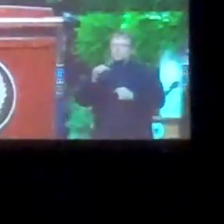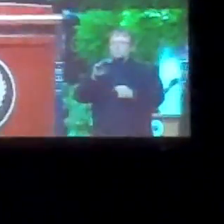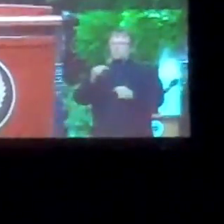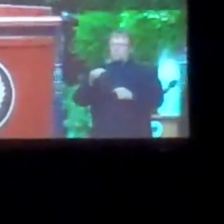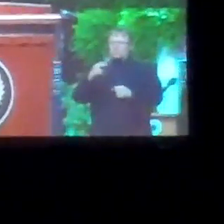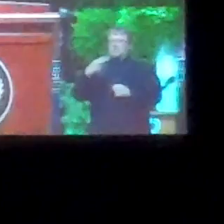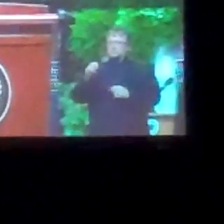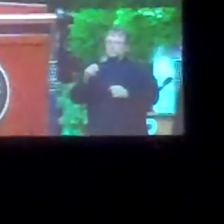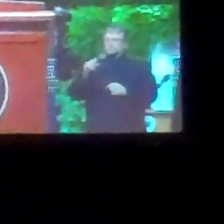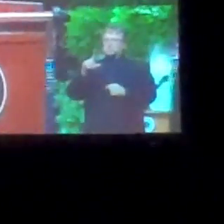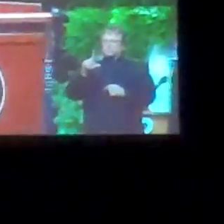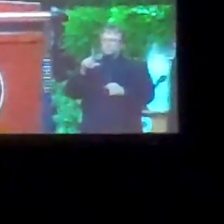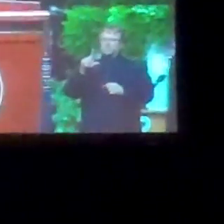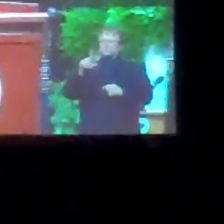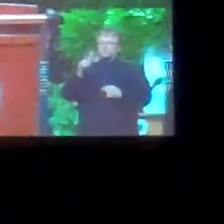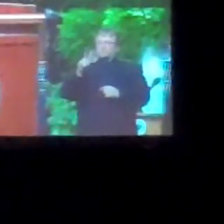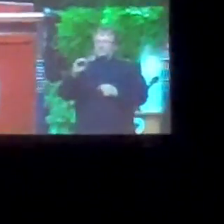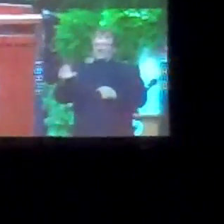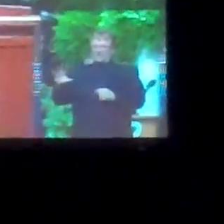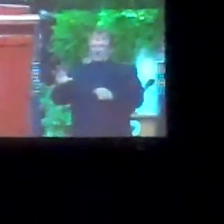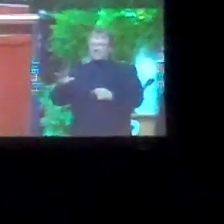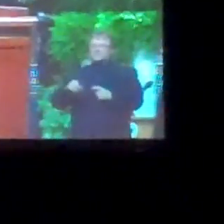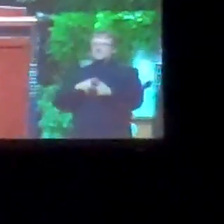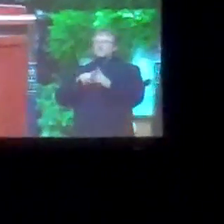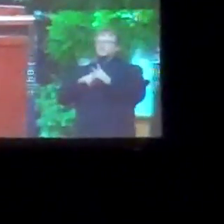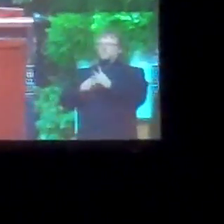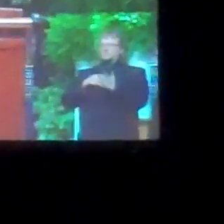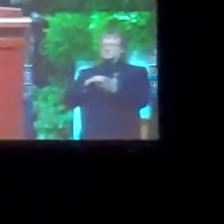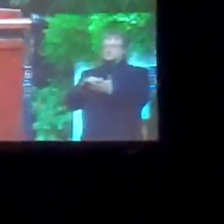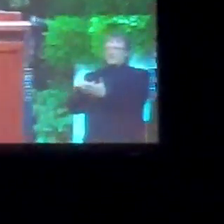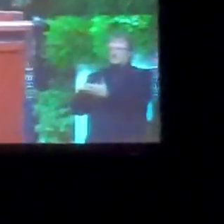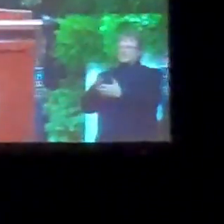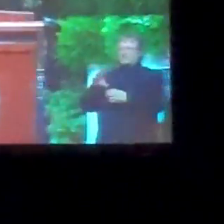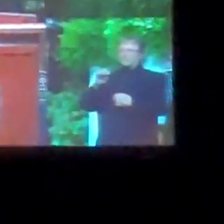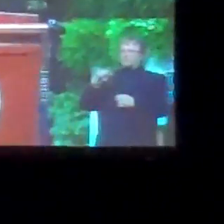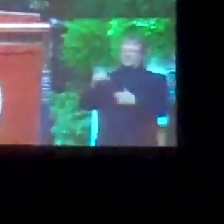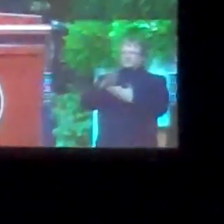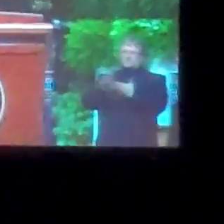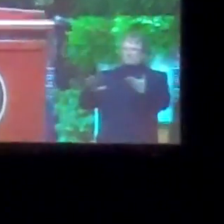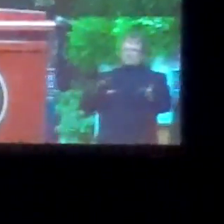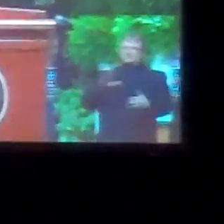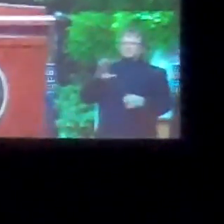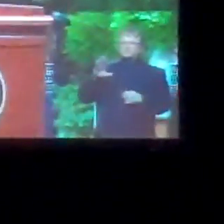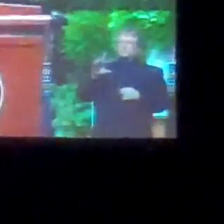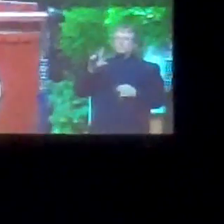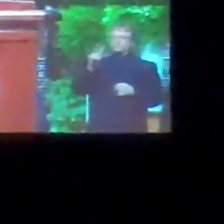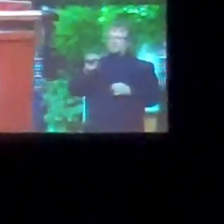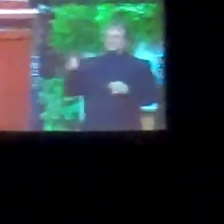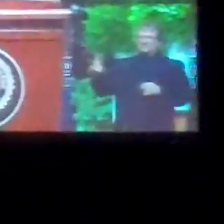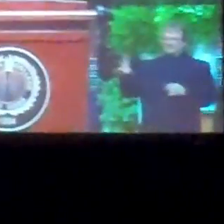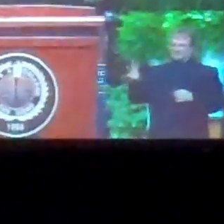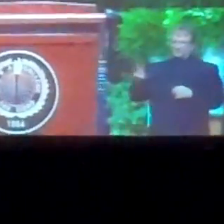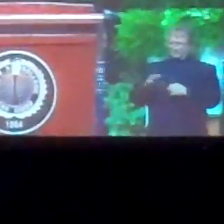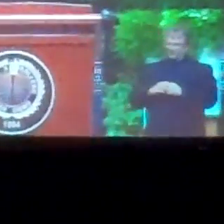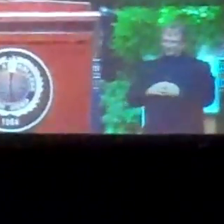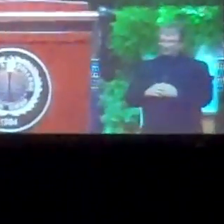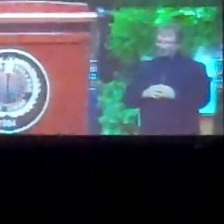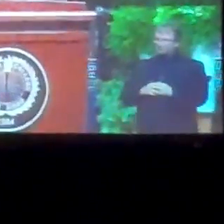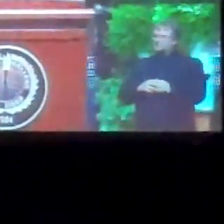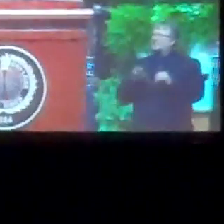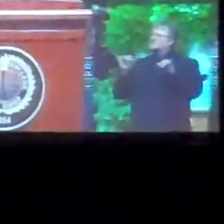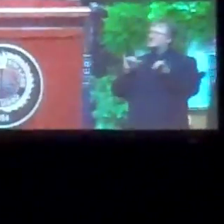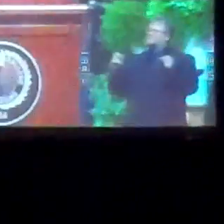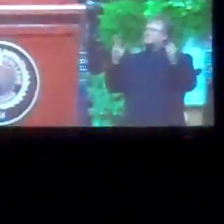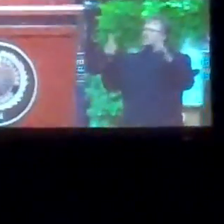in 2005 and beginning her studies at Mesa College in 2006. Like many